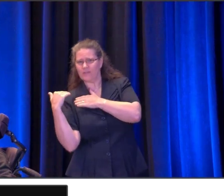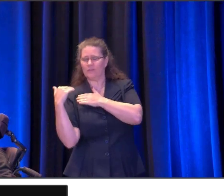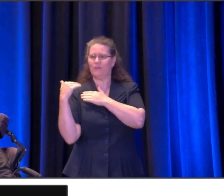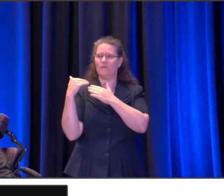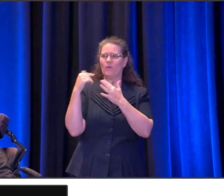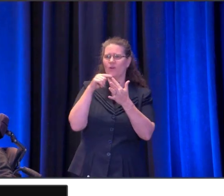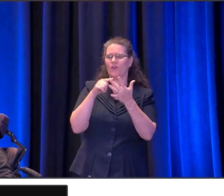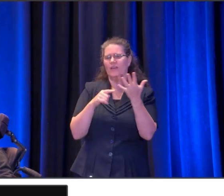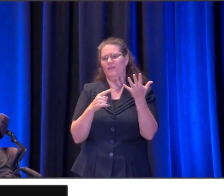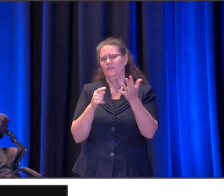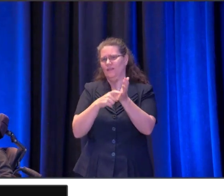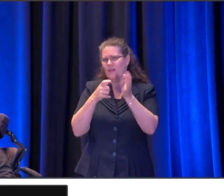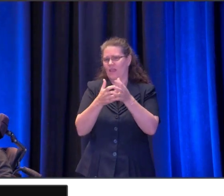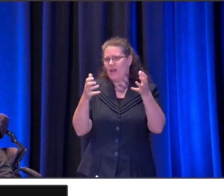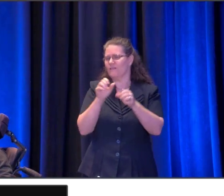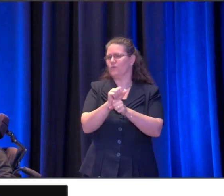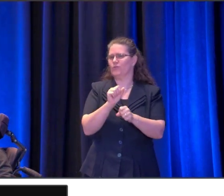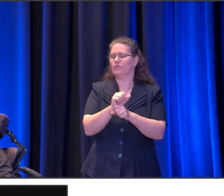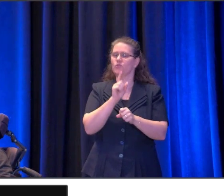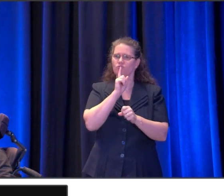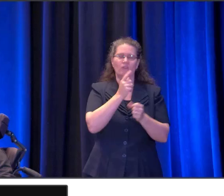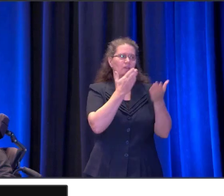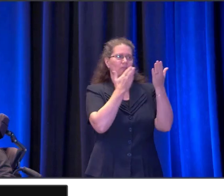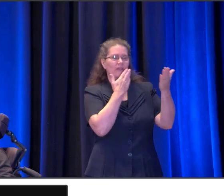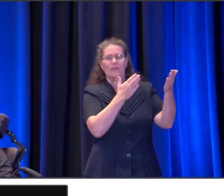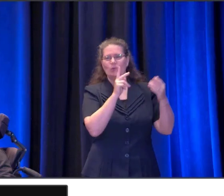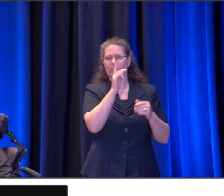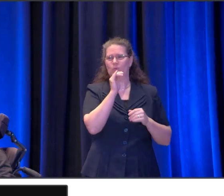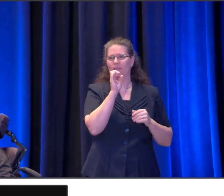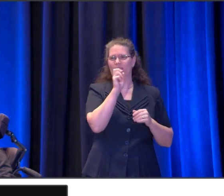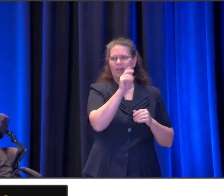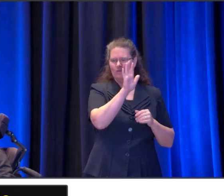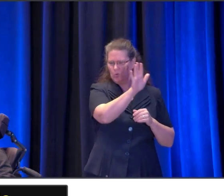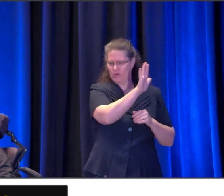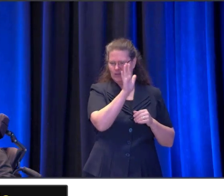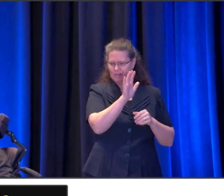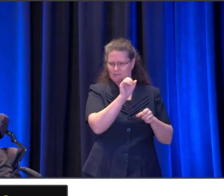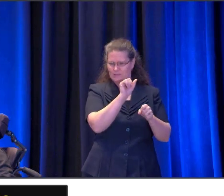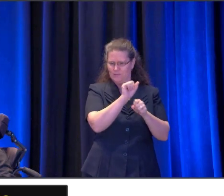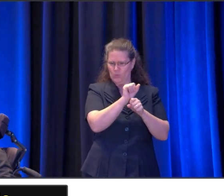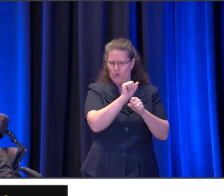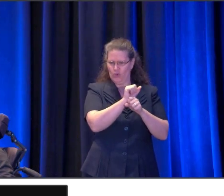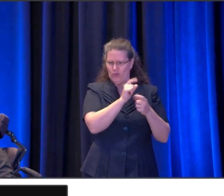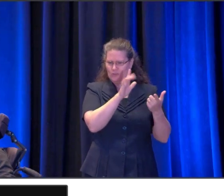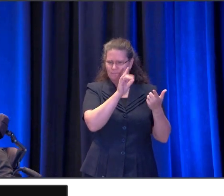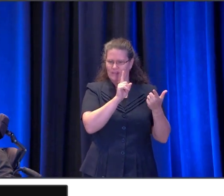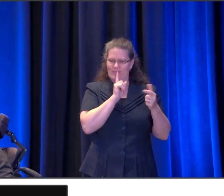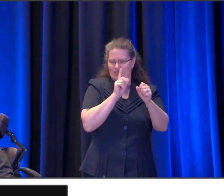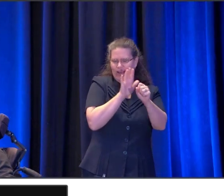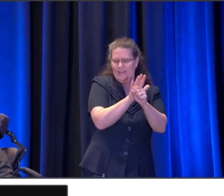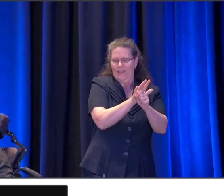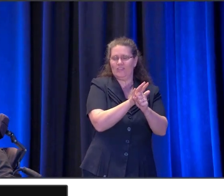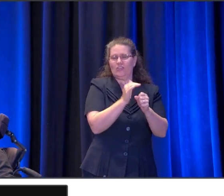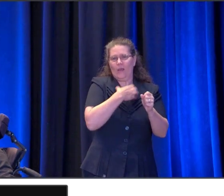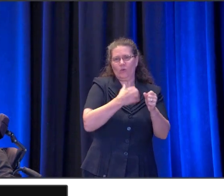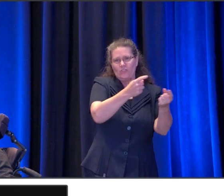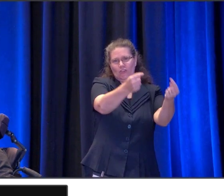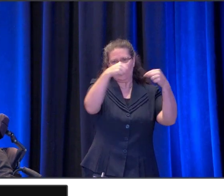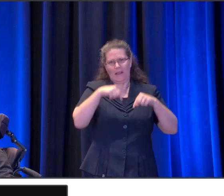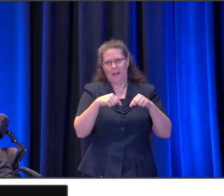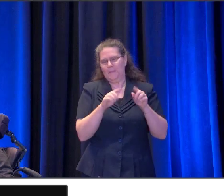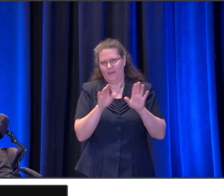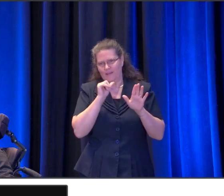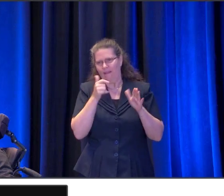definitely takes a lot of work. And so I really appreciate his time and commitments and dedication, and really wish he could be here today, but really wanted to thank him